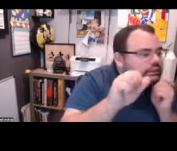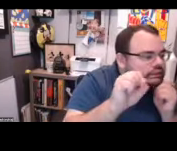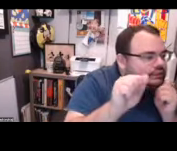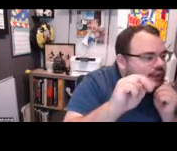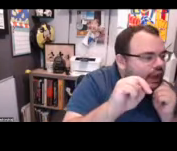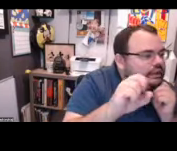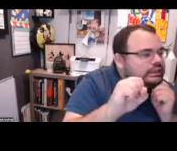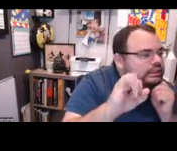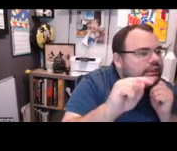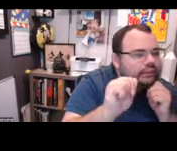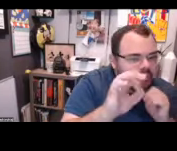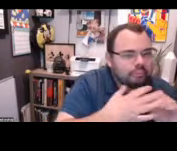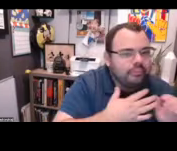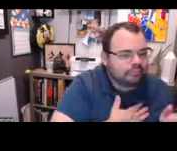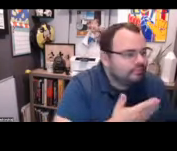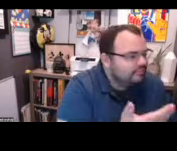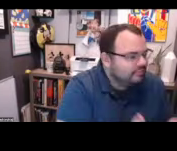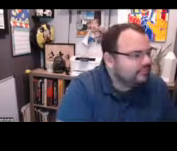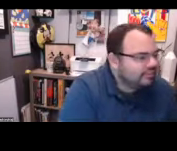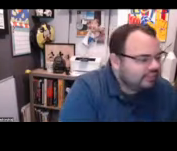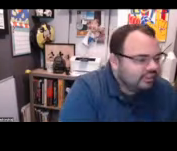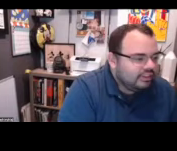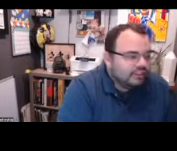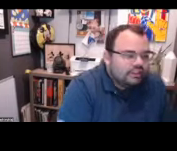And Joy, if you could switch with me for a second.